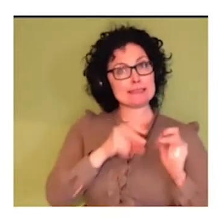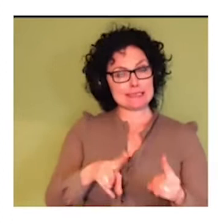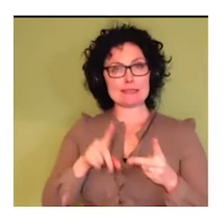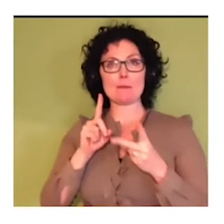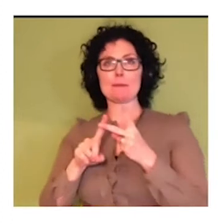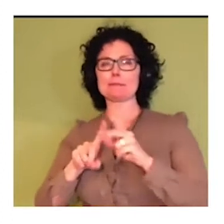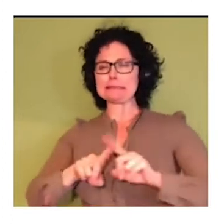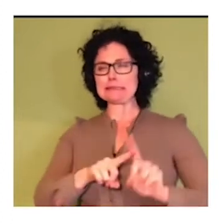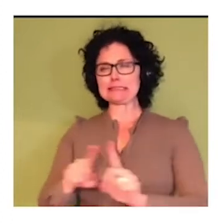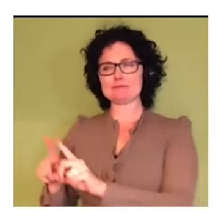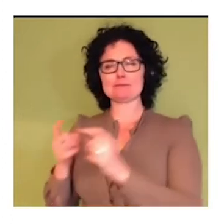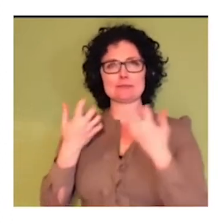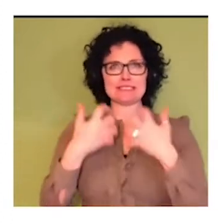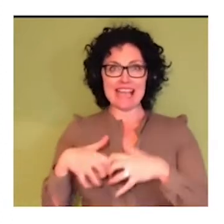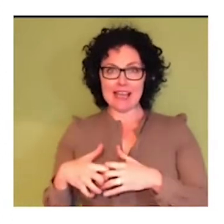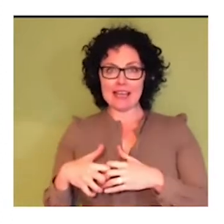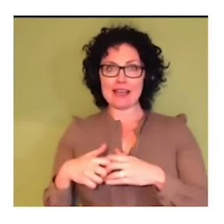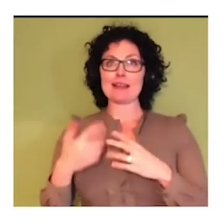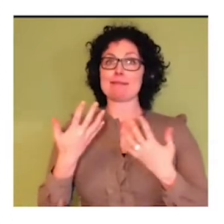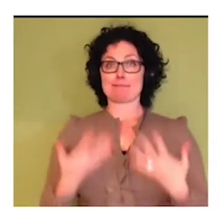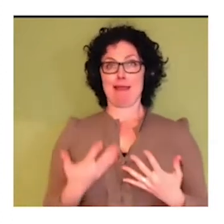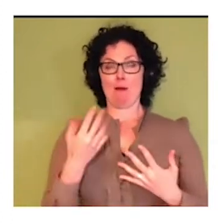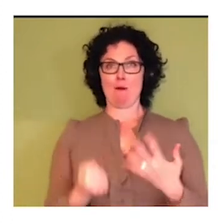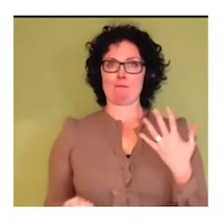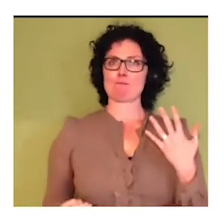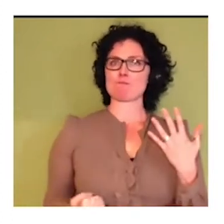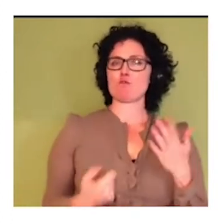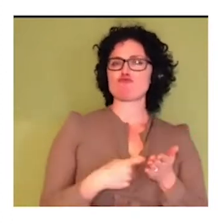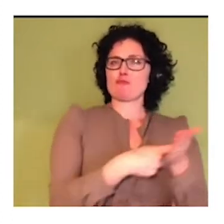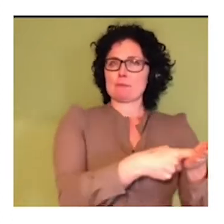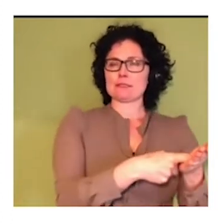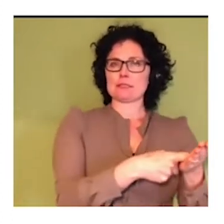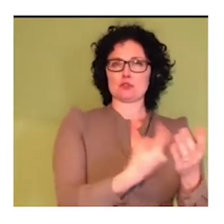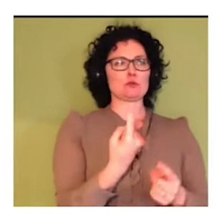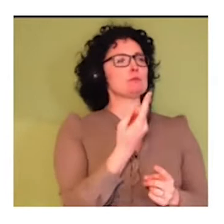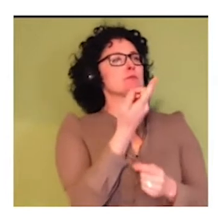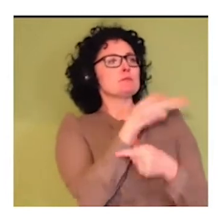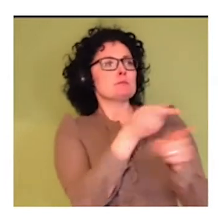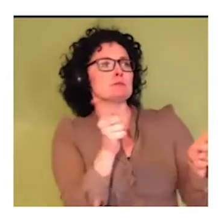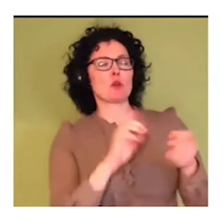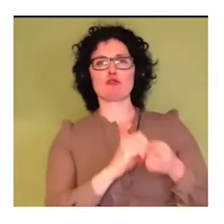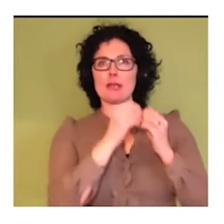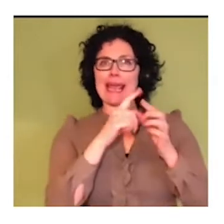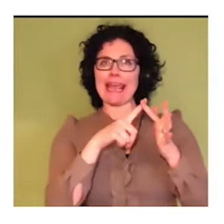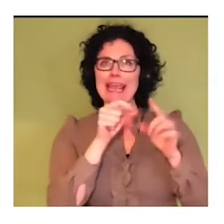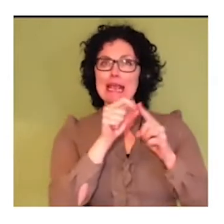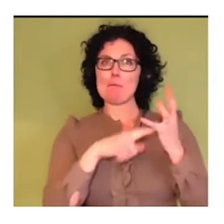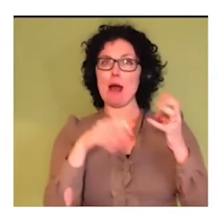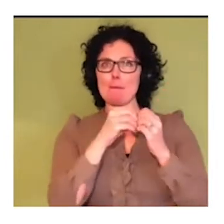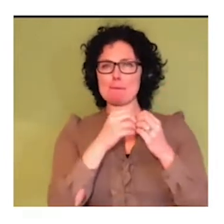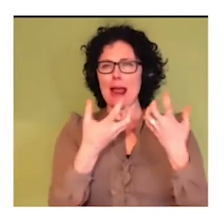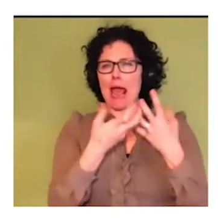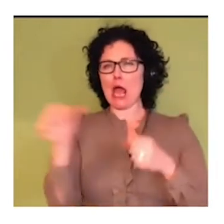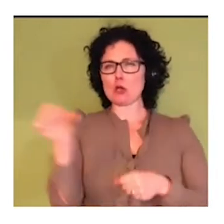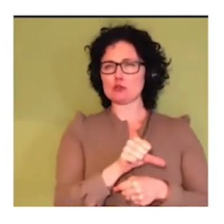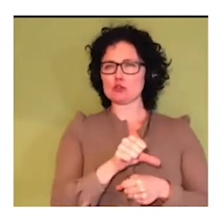technology, there are now some recommendations for publishers and people who make EPUB as to how to include mathematics within a